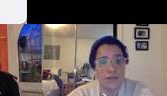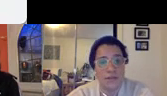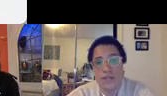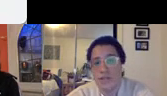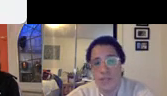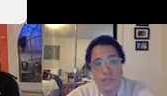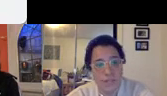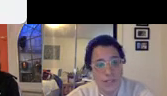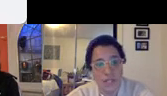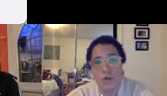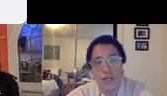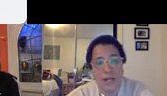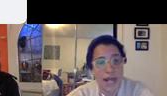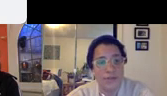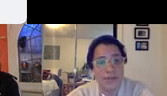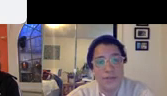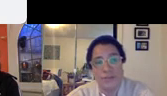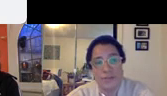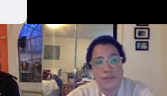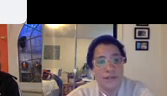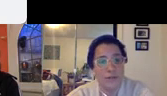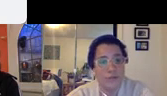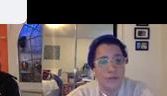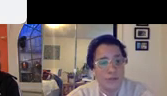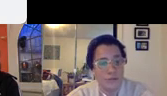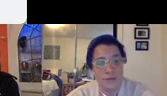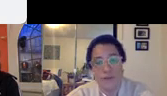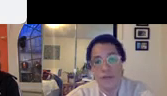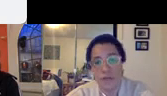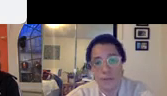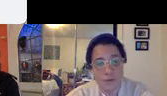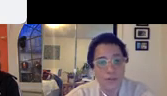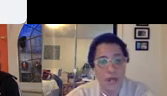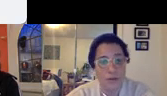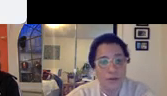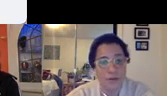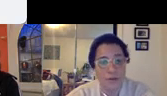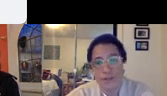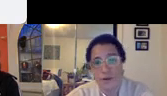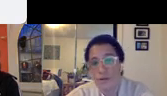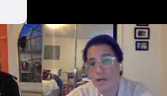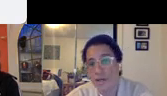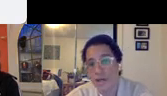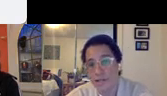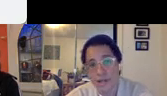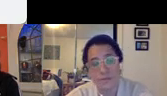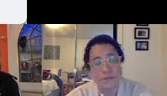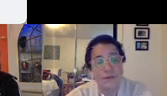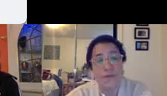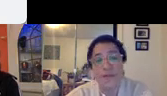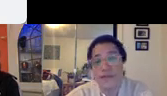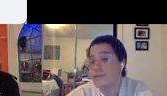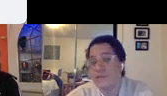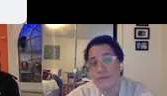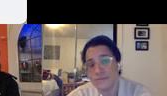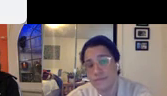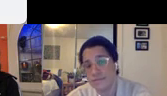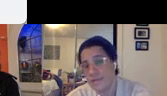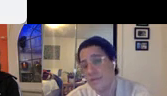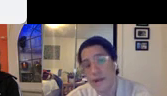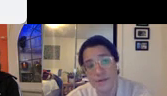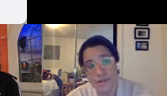But essentially you just keep working at them until you feel like you've come to a resolve and you can start working on it on the